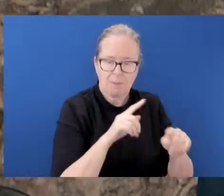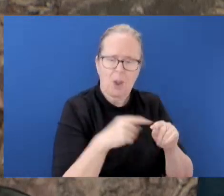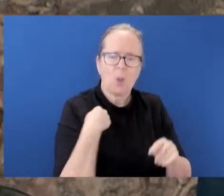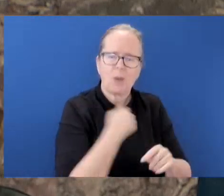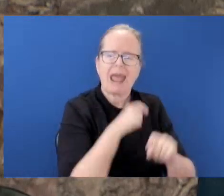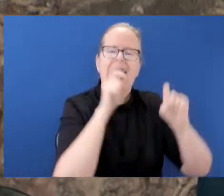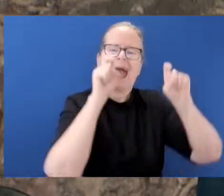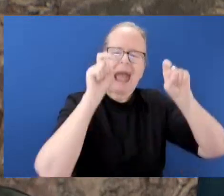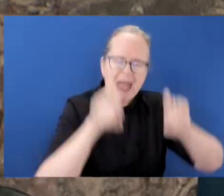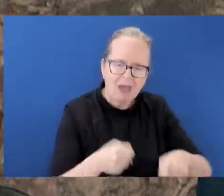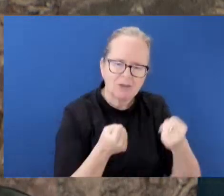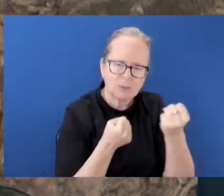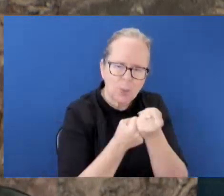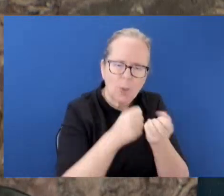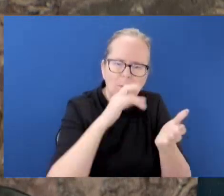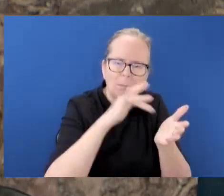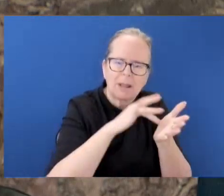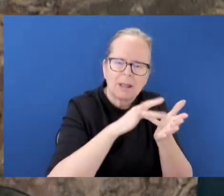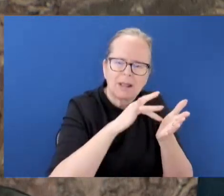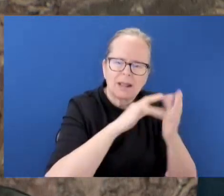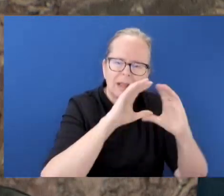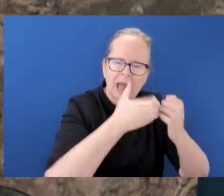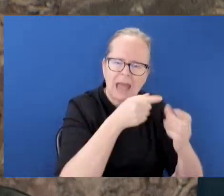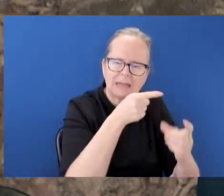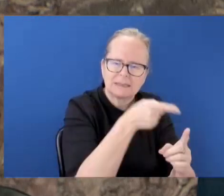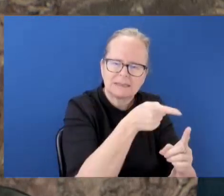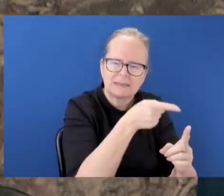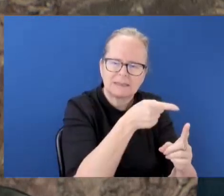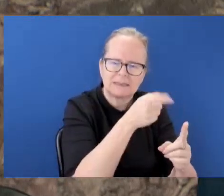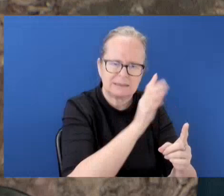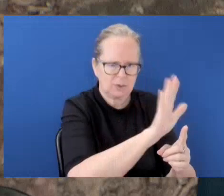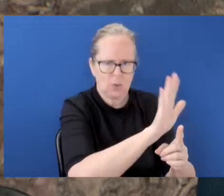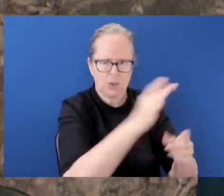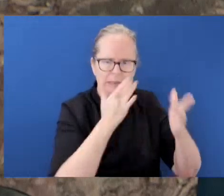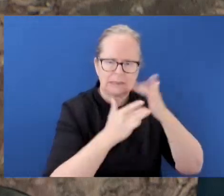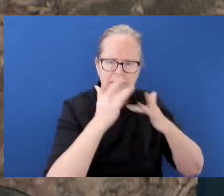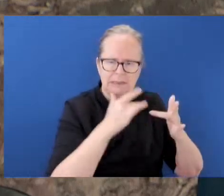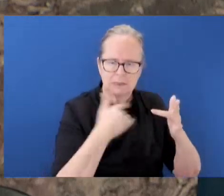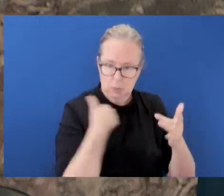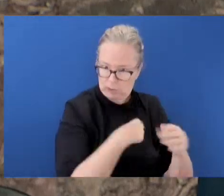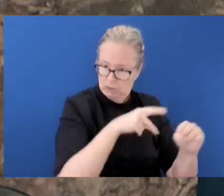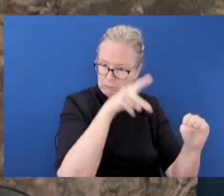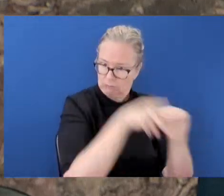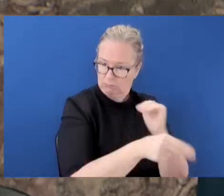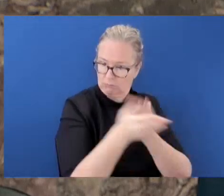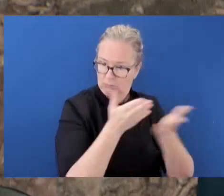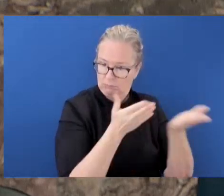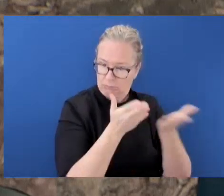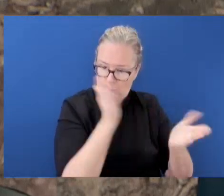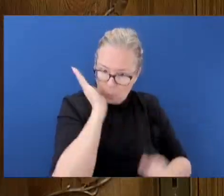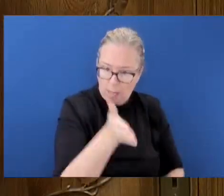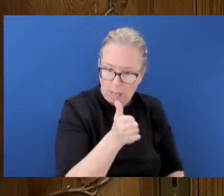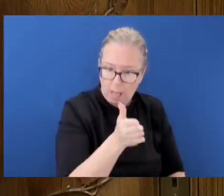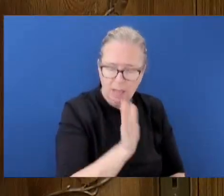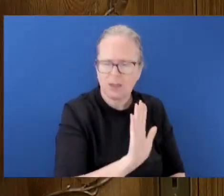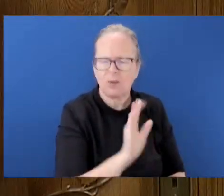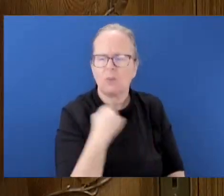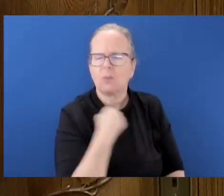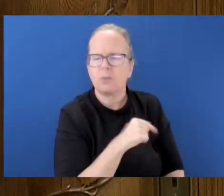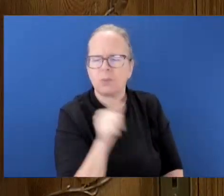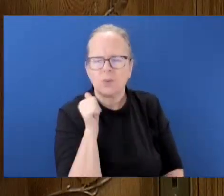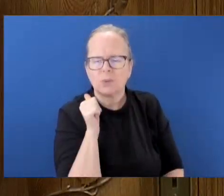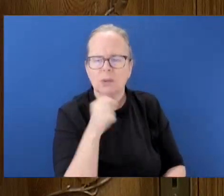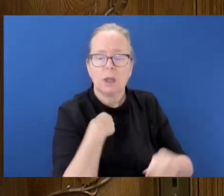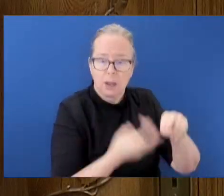people in this province, and we are not going to be raising taxes for ordinary British Columbians.